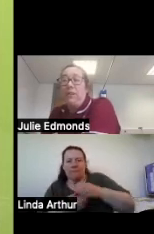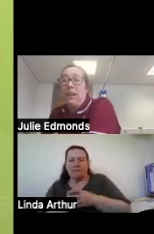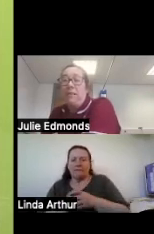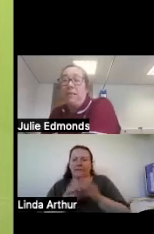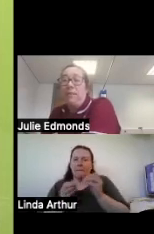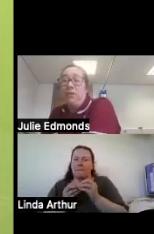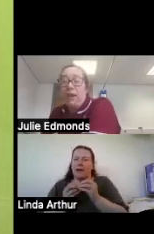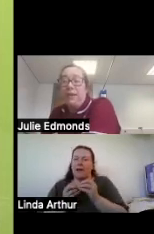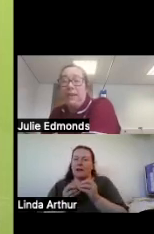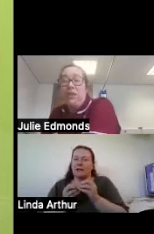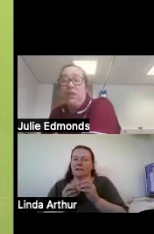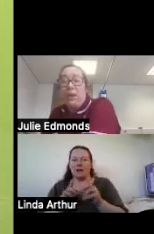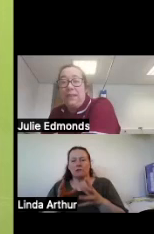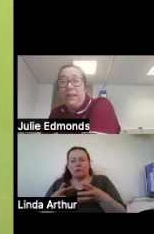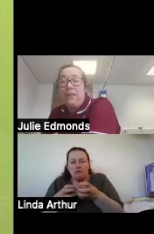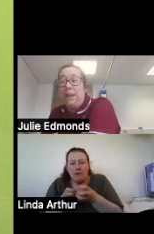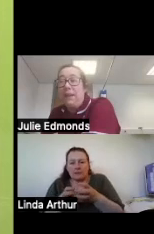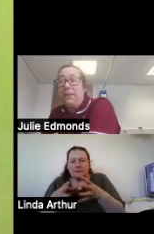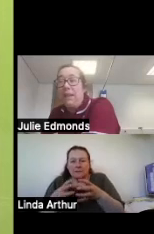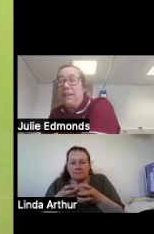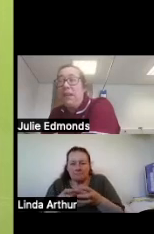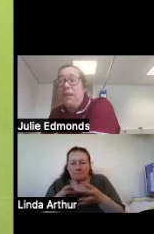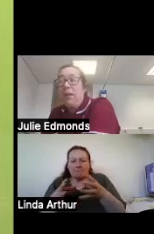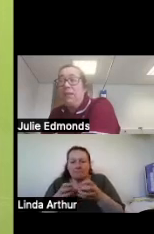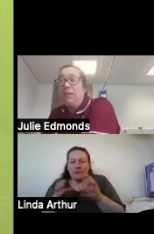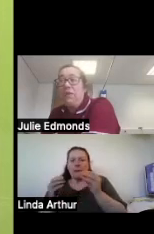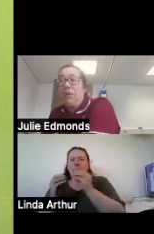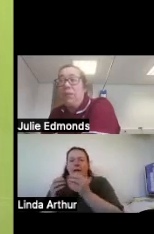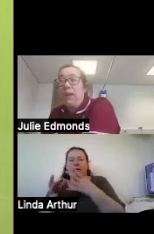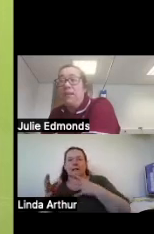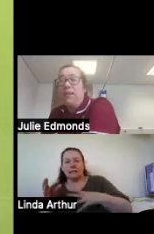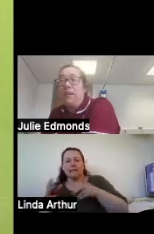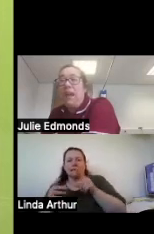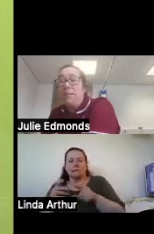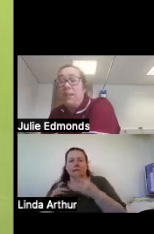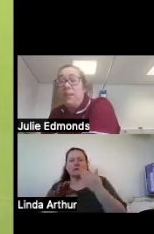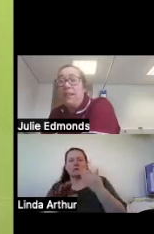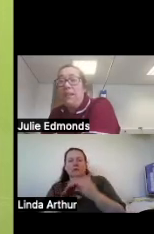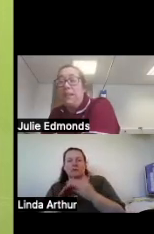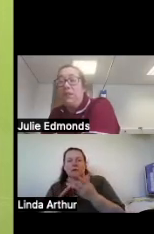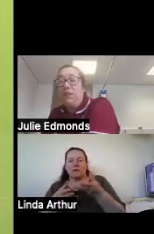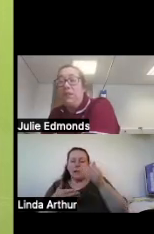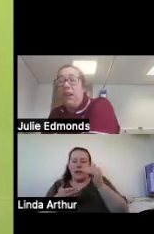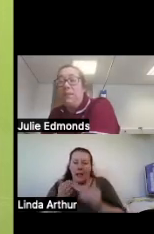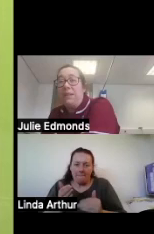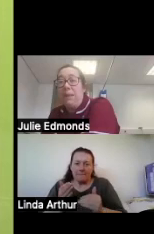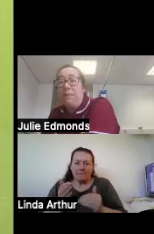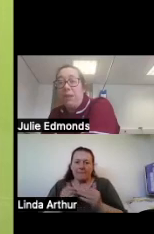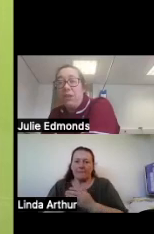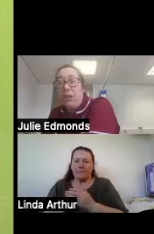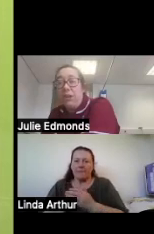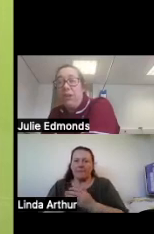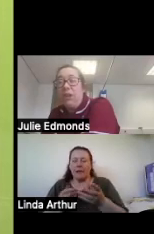not contracting and squeezing, because the bladder needs part of its job when it empties, it needs to, it's a